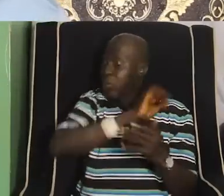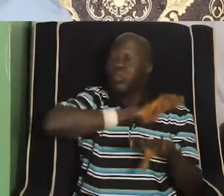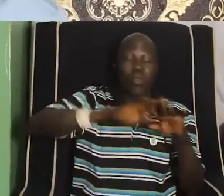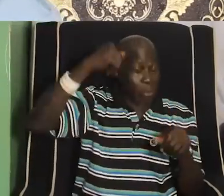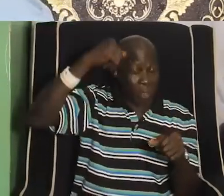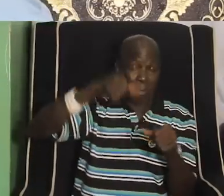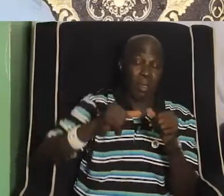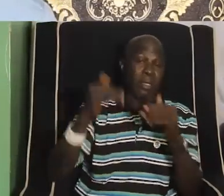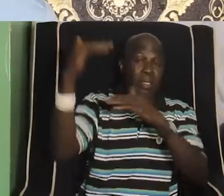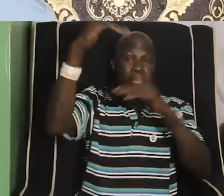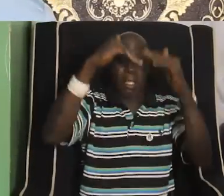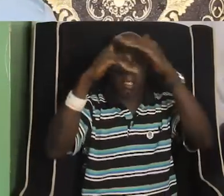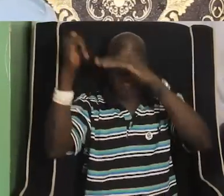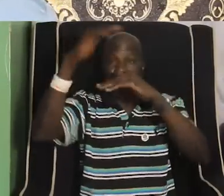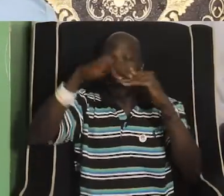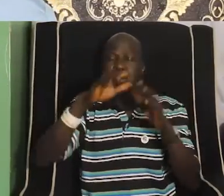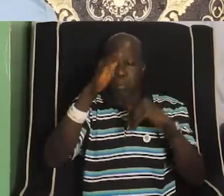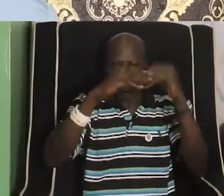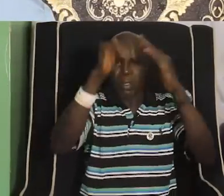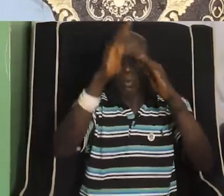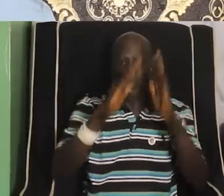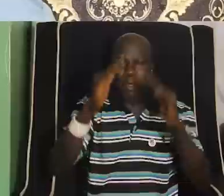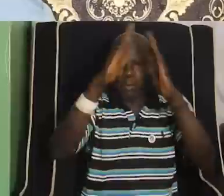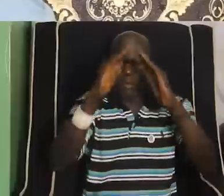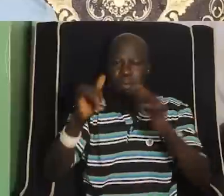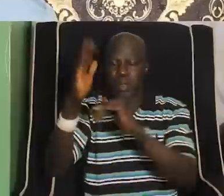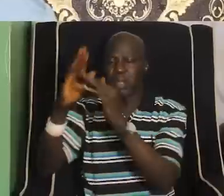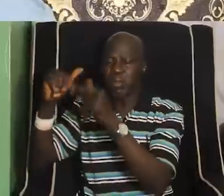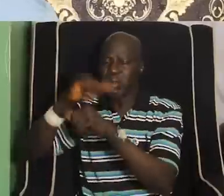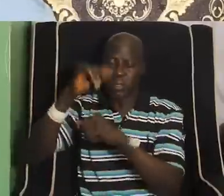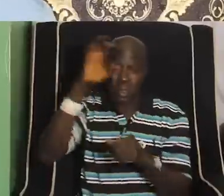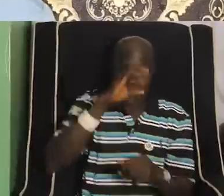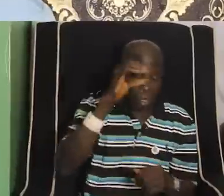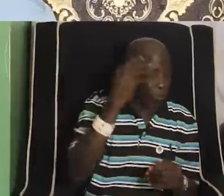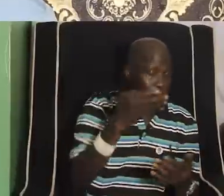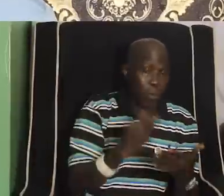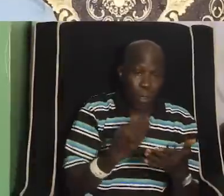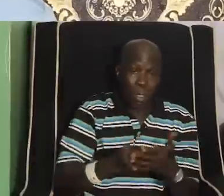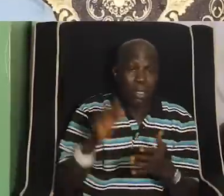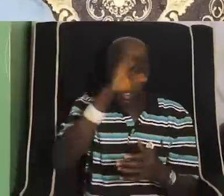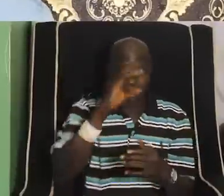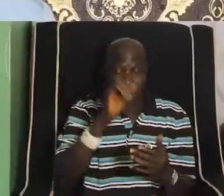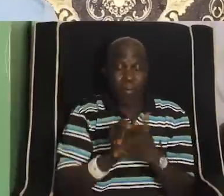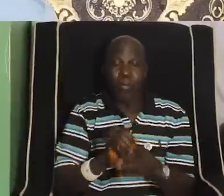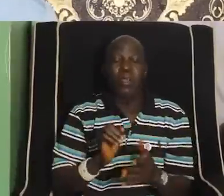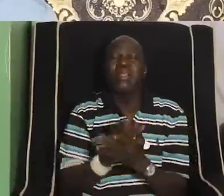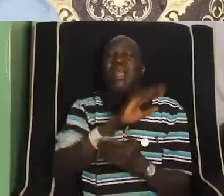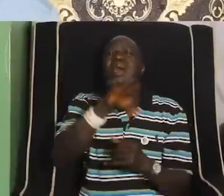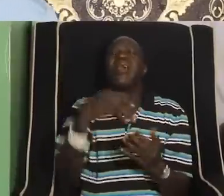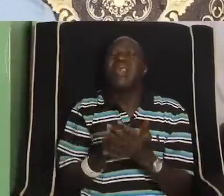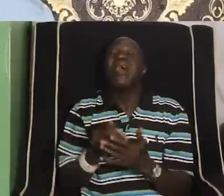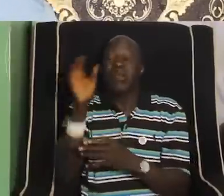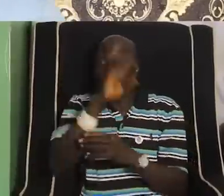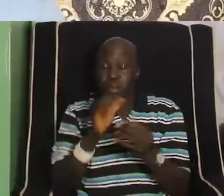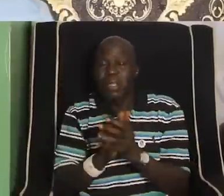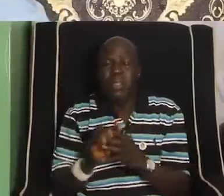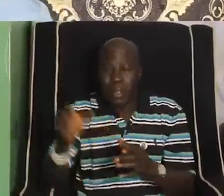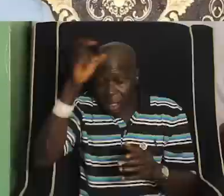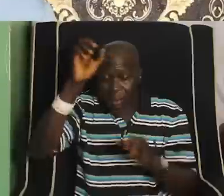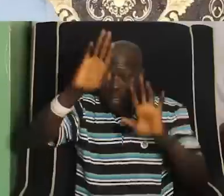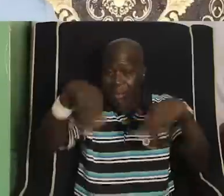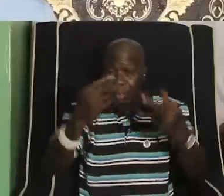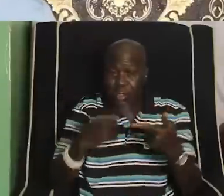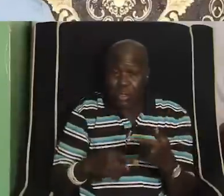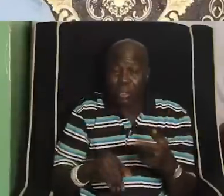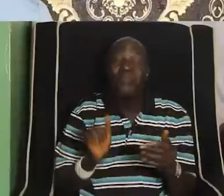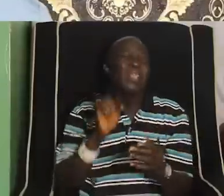Don't remember ever. Máa kọ́lé kiri. The building houses around. Máa wọ́n kiri. Be seeking for money. Mọ̀ wọ́n kìkì. Be seeking for faith. Wà lọ bí Jésù ti fún ọ. Go to where Satan will give to you. Mi